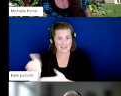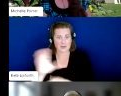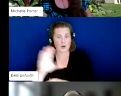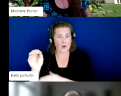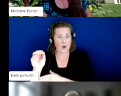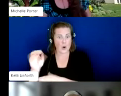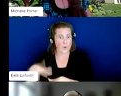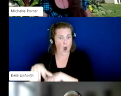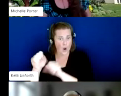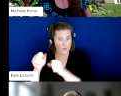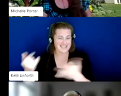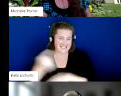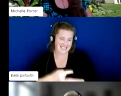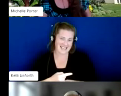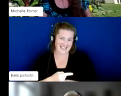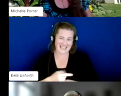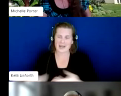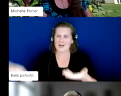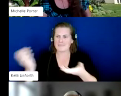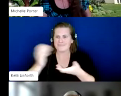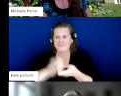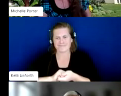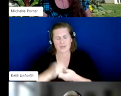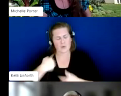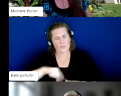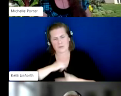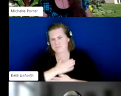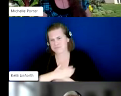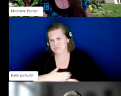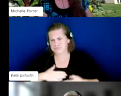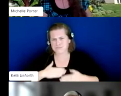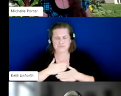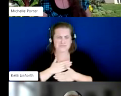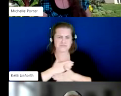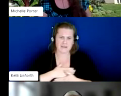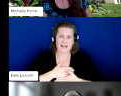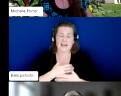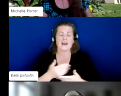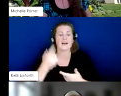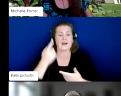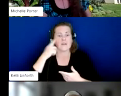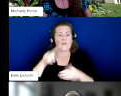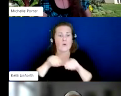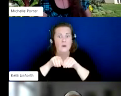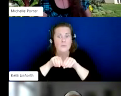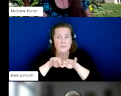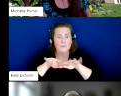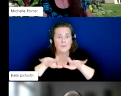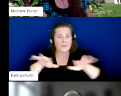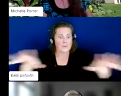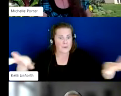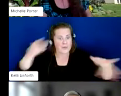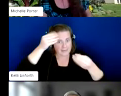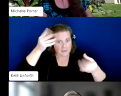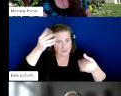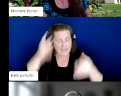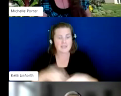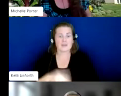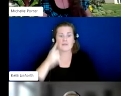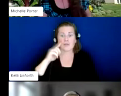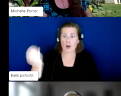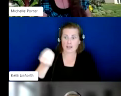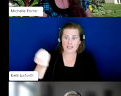we're so pleased to have this partnership to continue our outreach, not only for Ontario, our audience, but across the